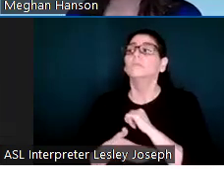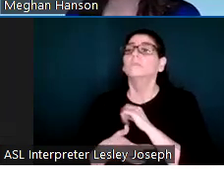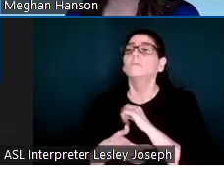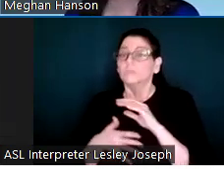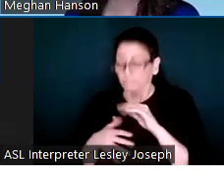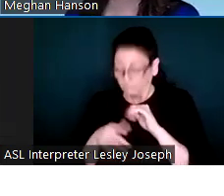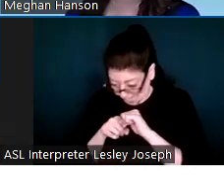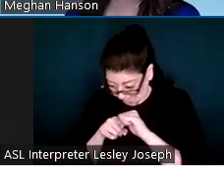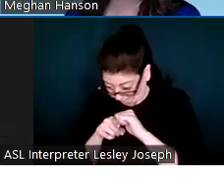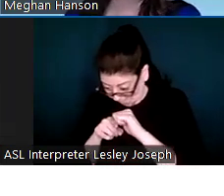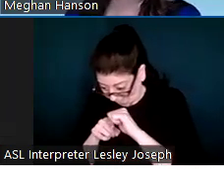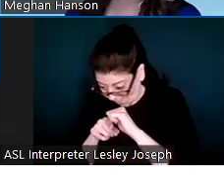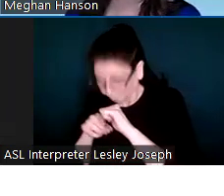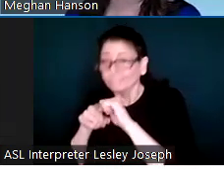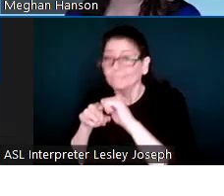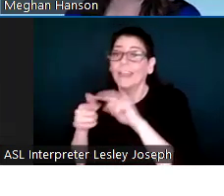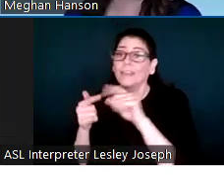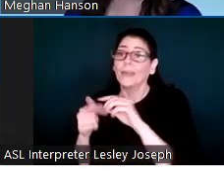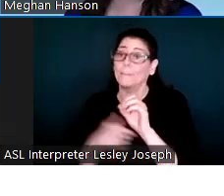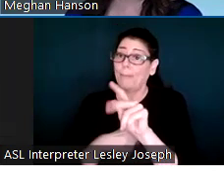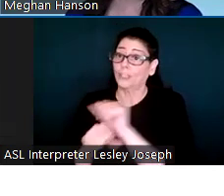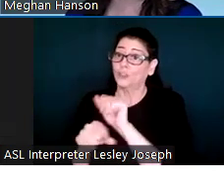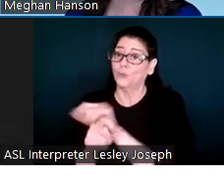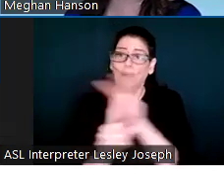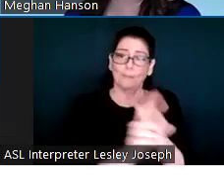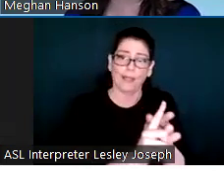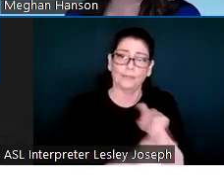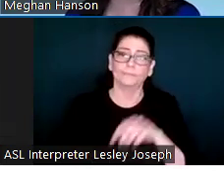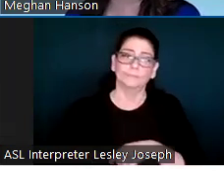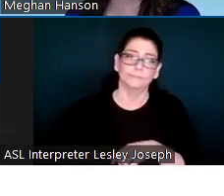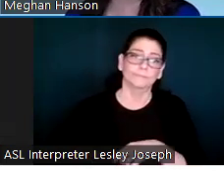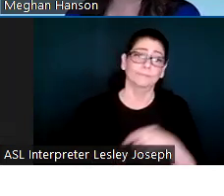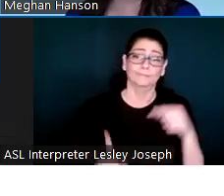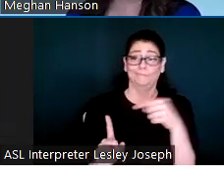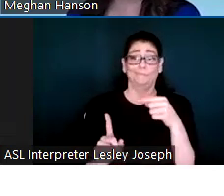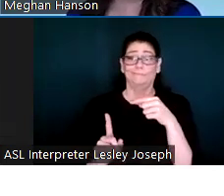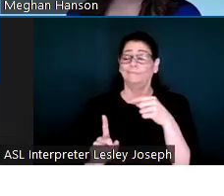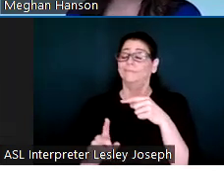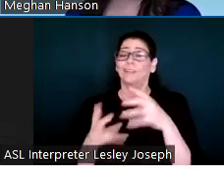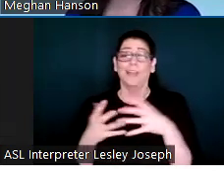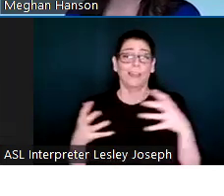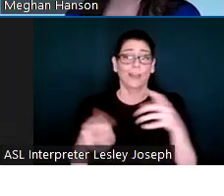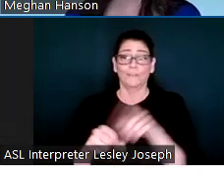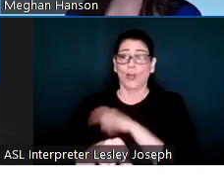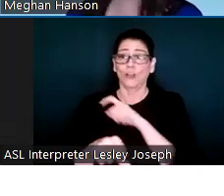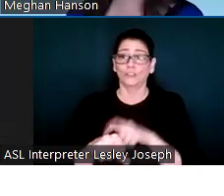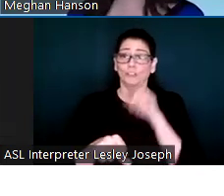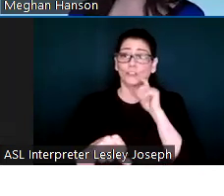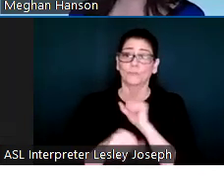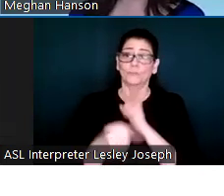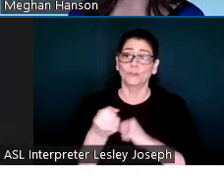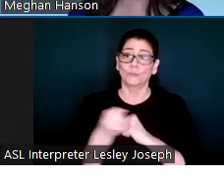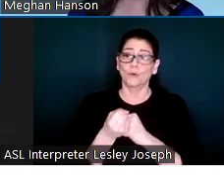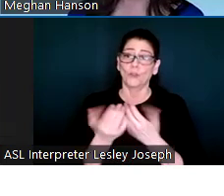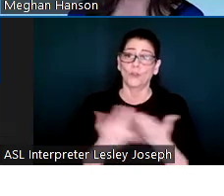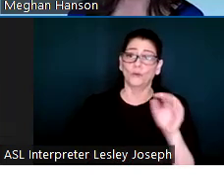she would return. So again, this is someone who's had a lot of long-term support through EE, but she's still